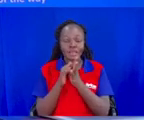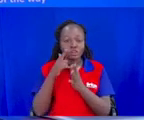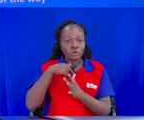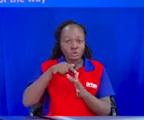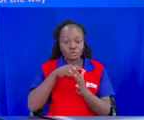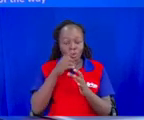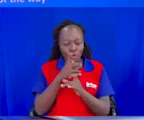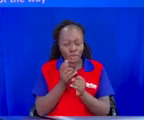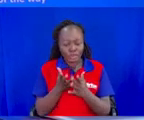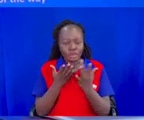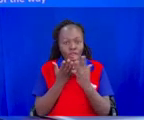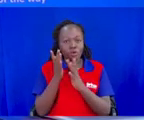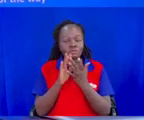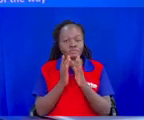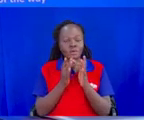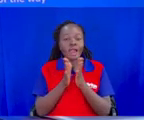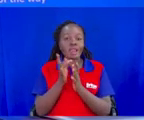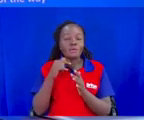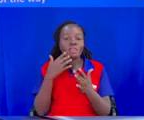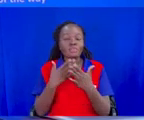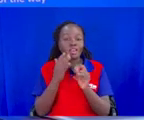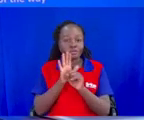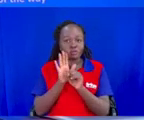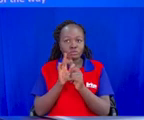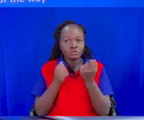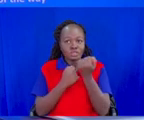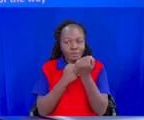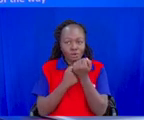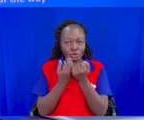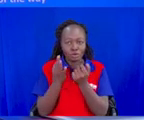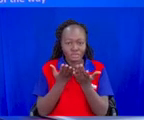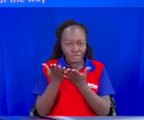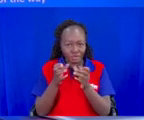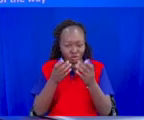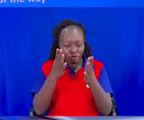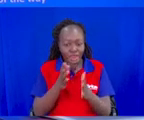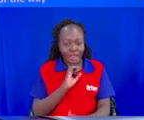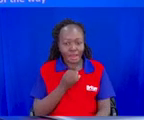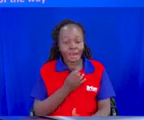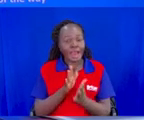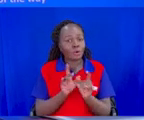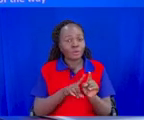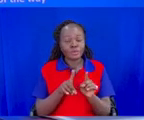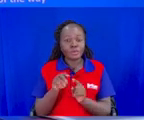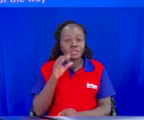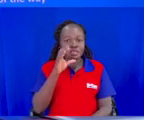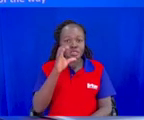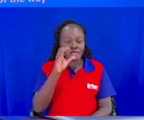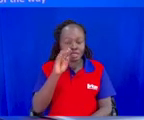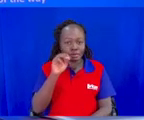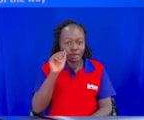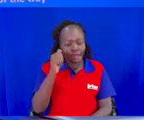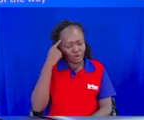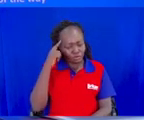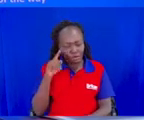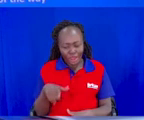virtually. And I think we're grateful to the support of our service providers and particularly the Capital Markets Authority for